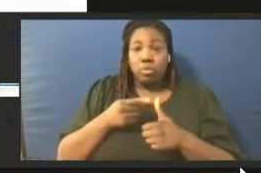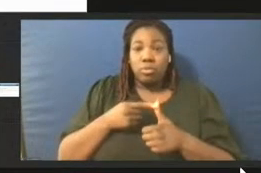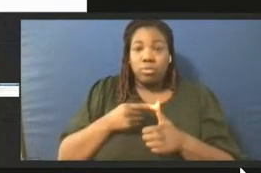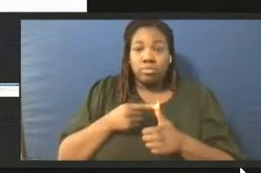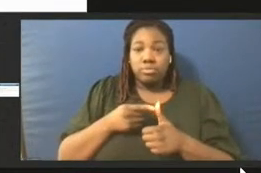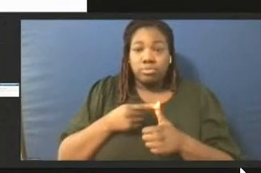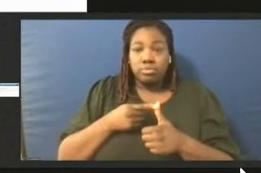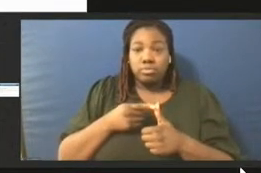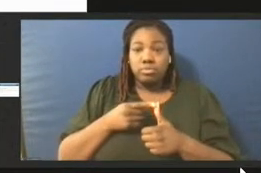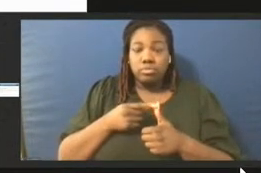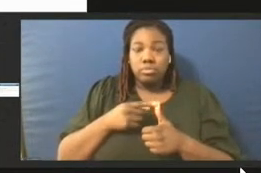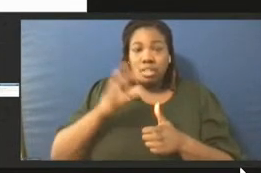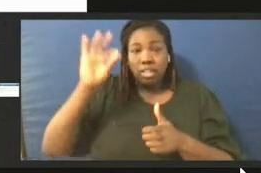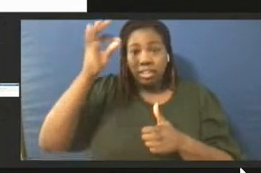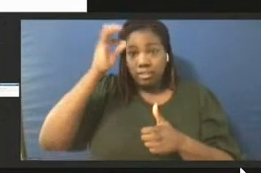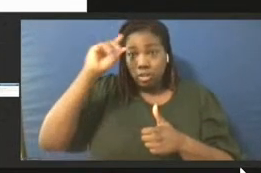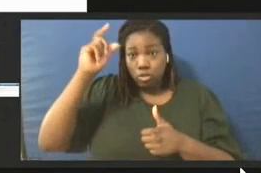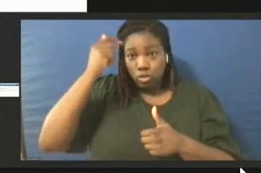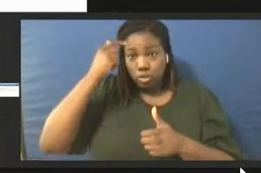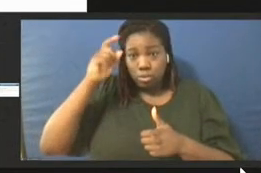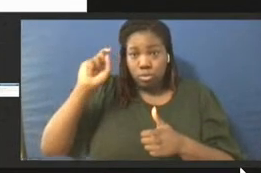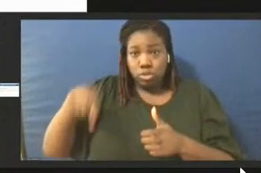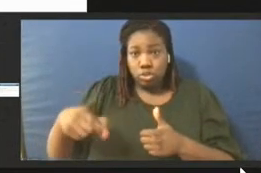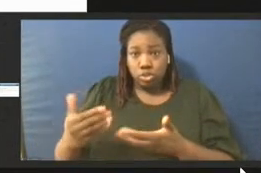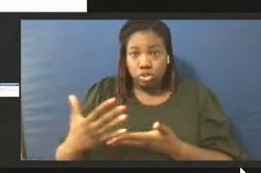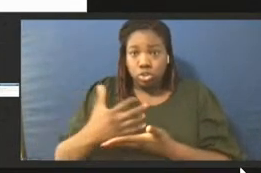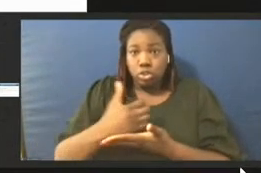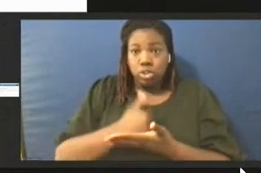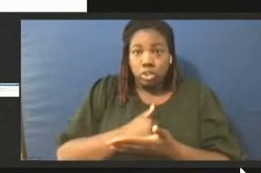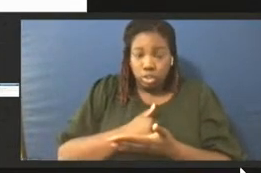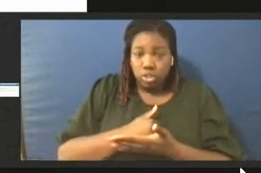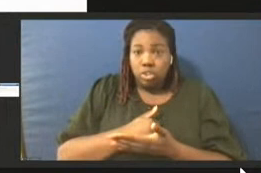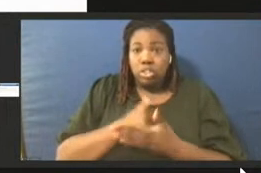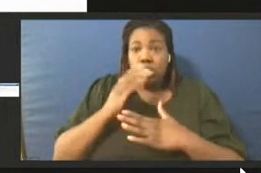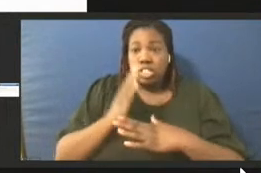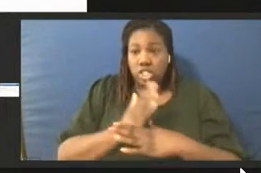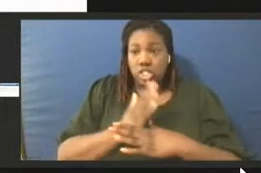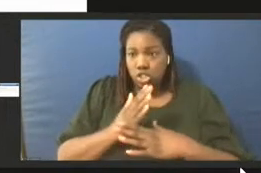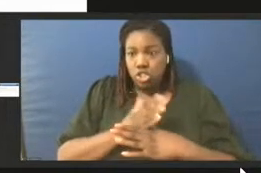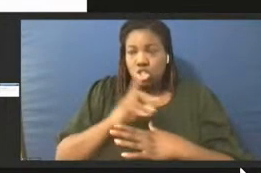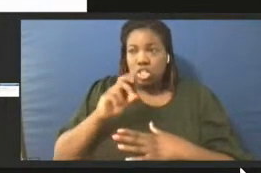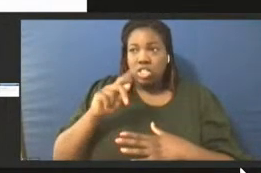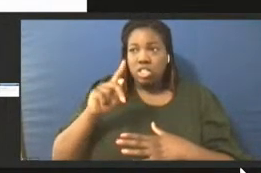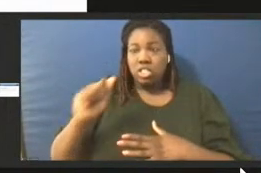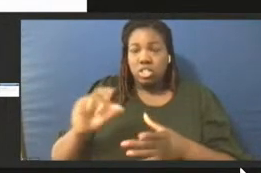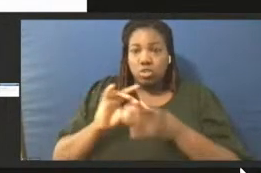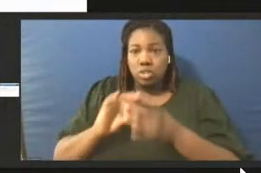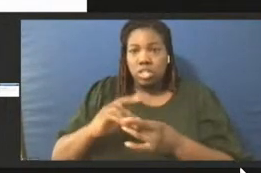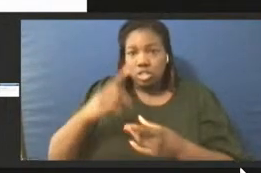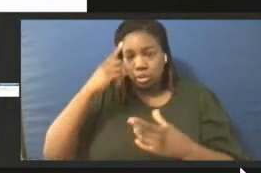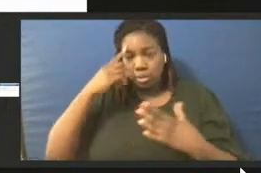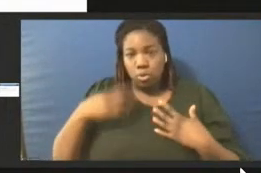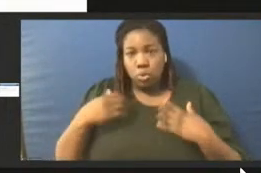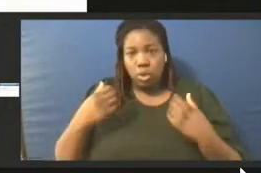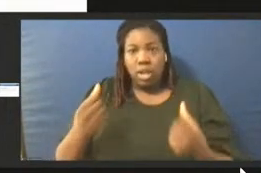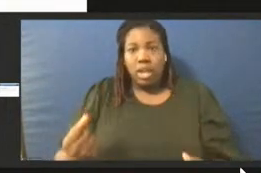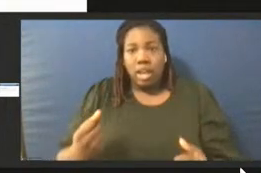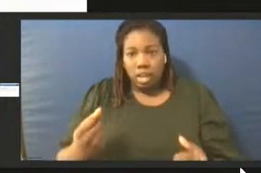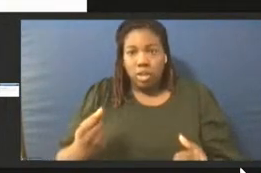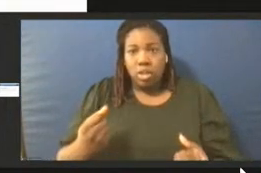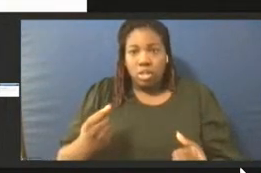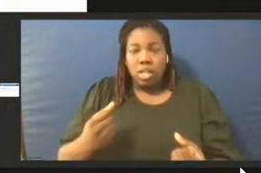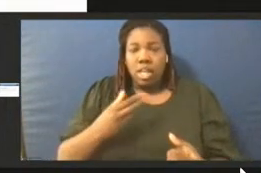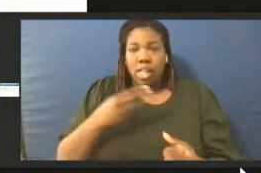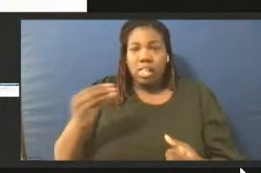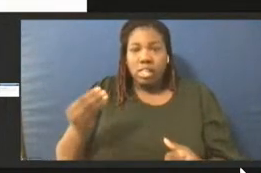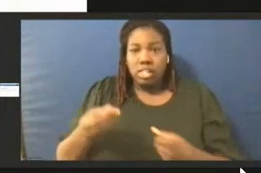is that the federal government should collect, integrate, and share data related to mental health and substance use disorders and